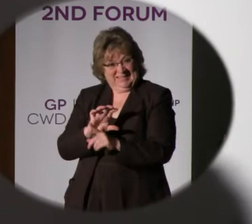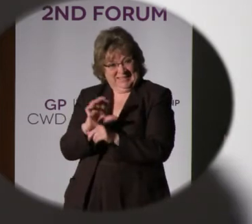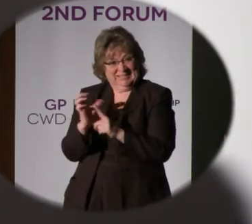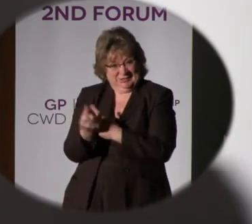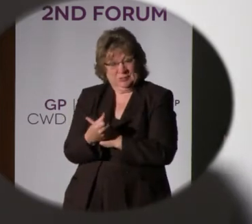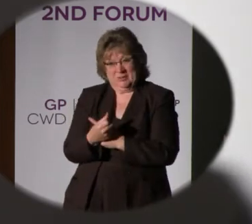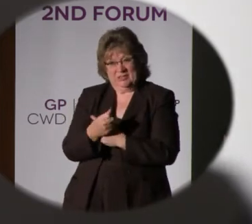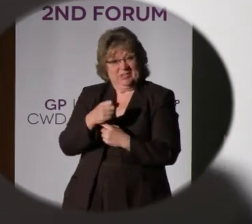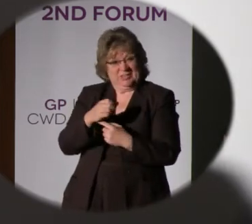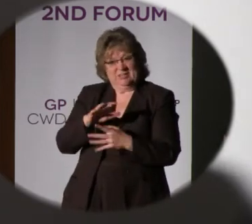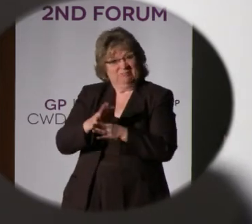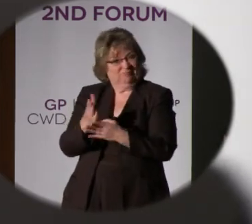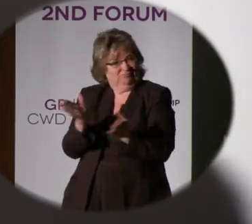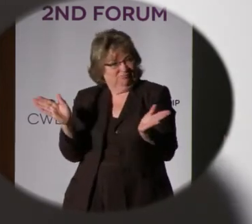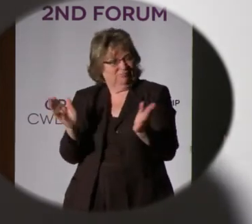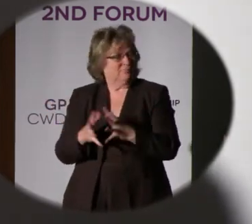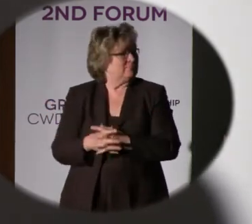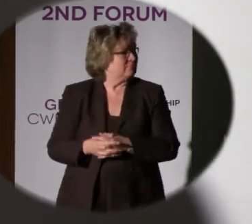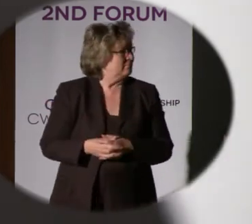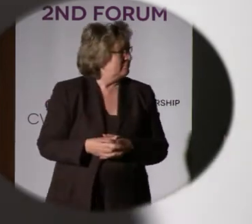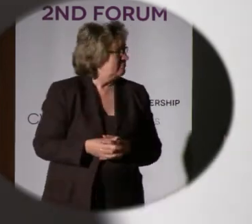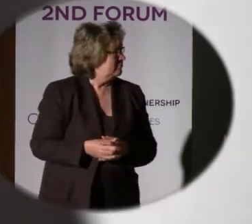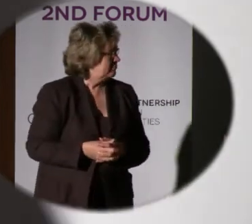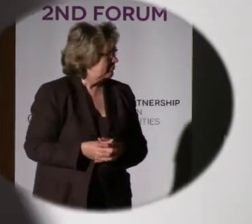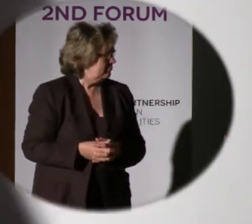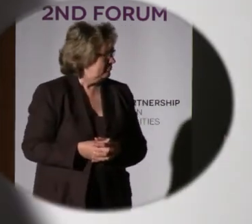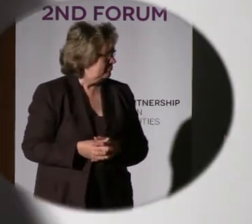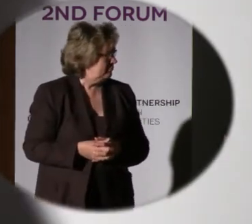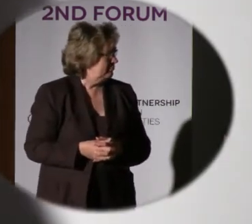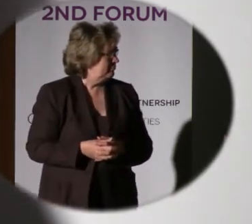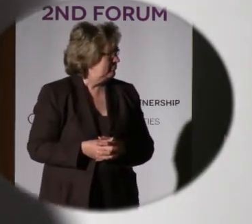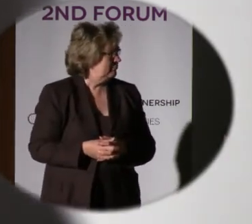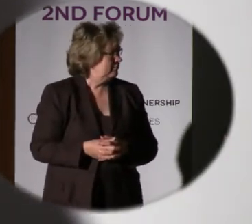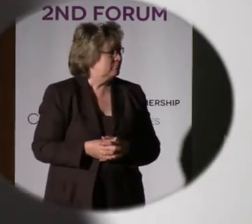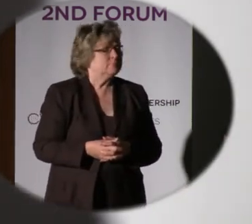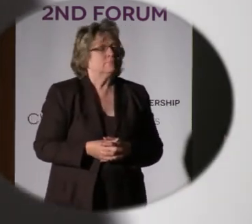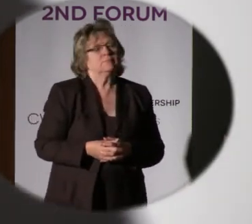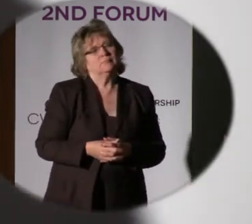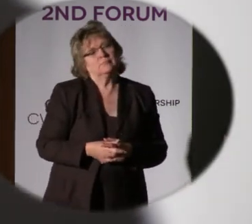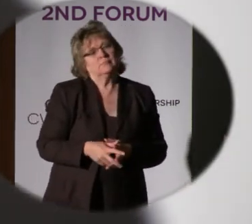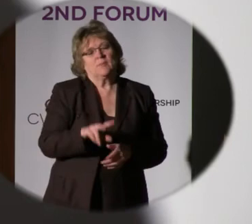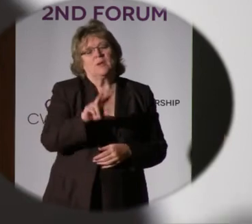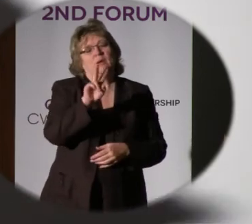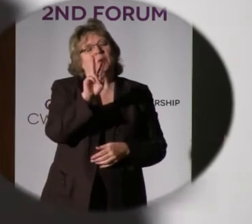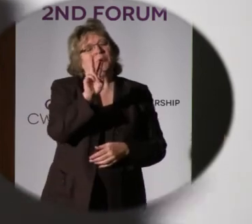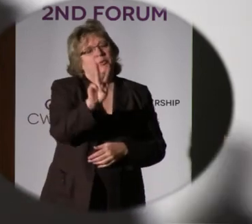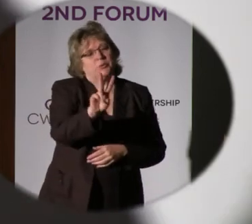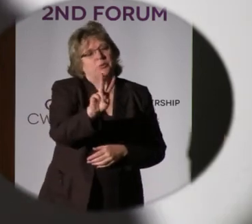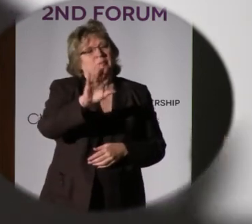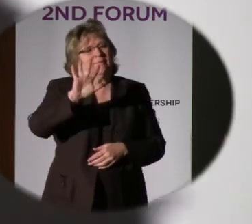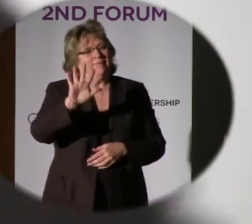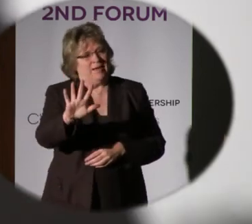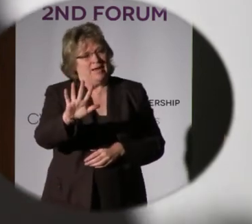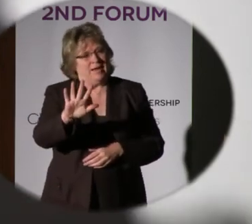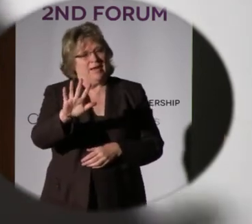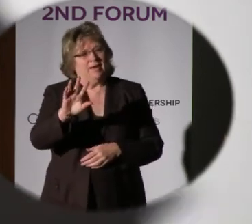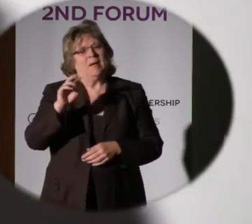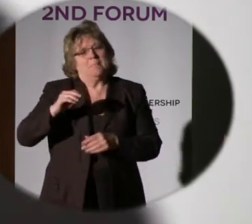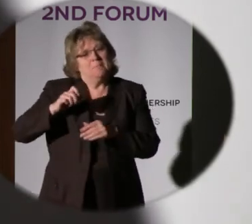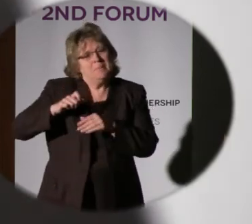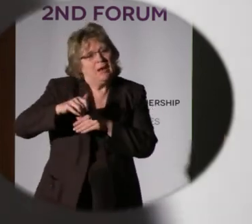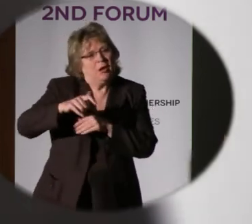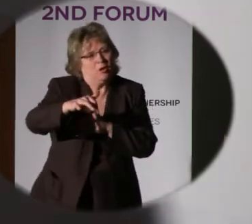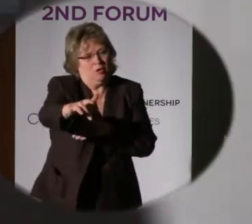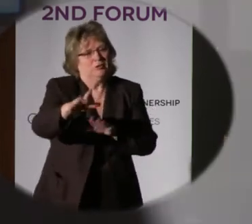At present, Vietnam has about 25 million children, accounting